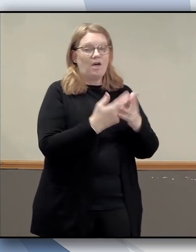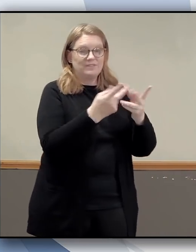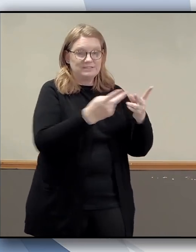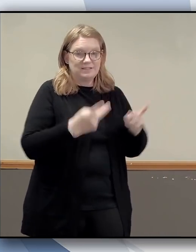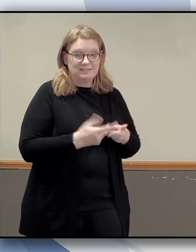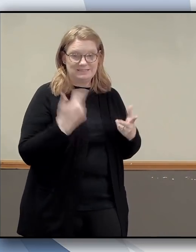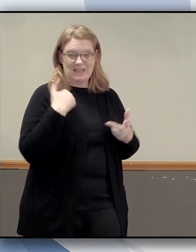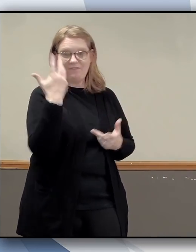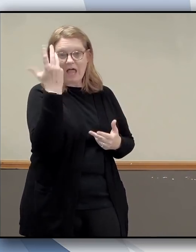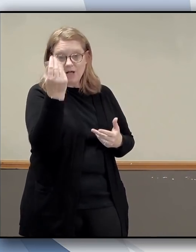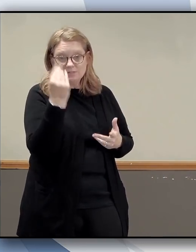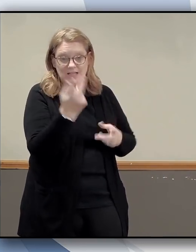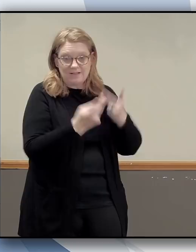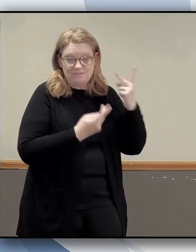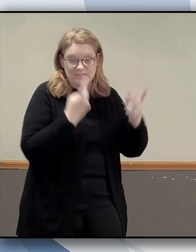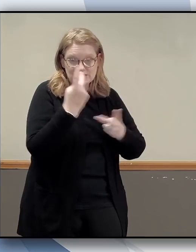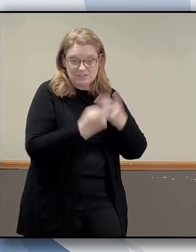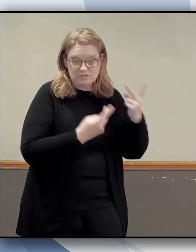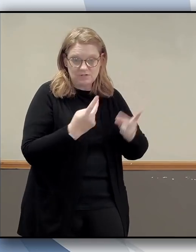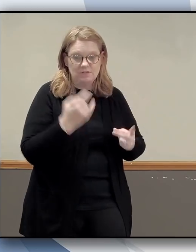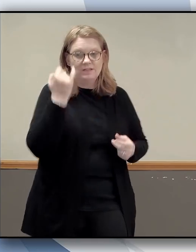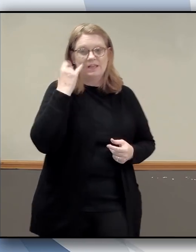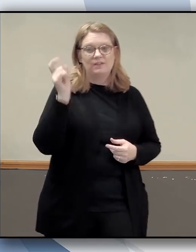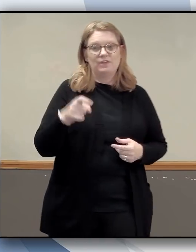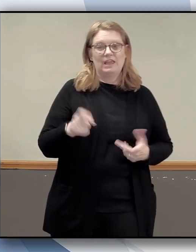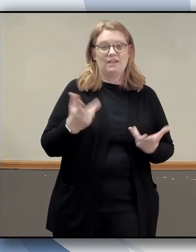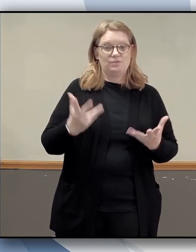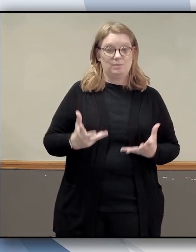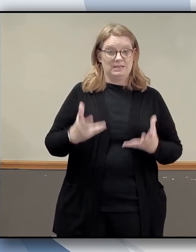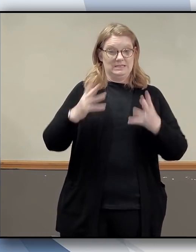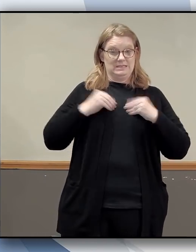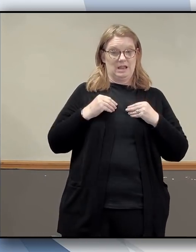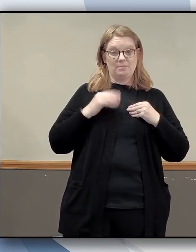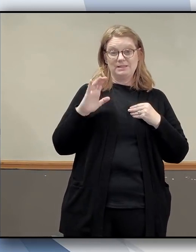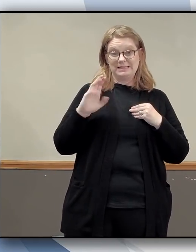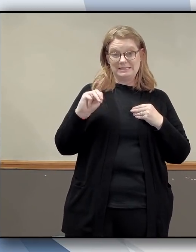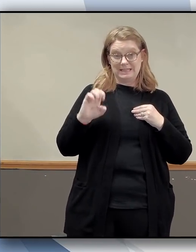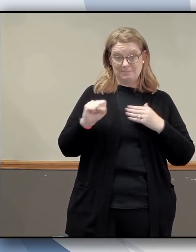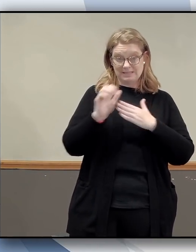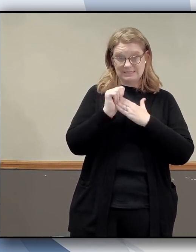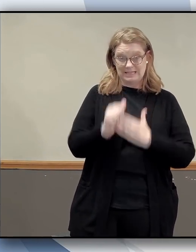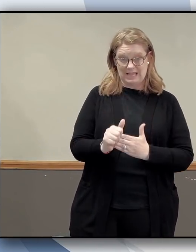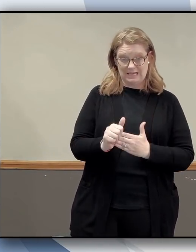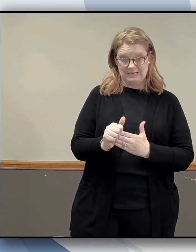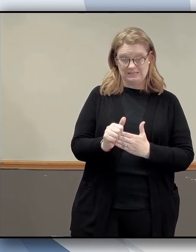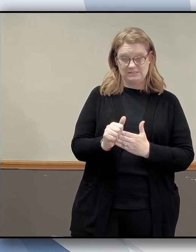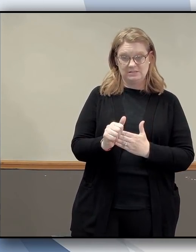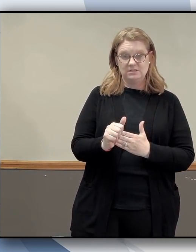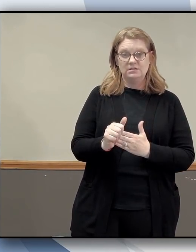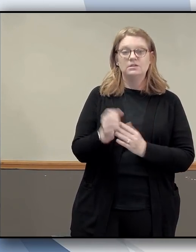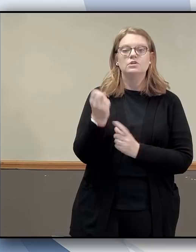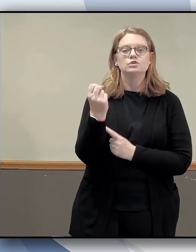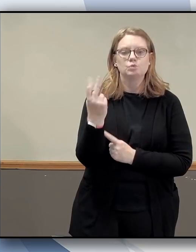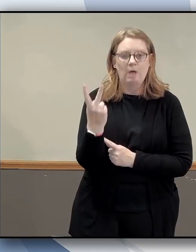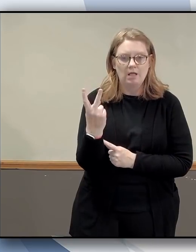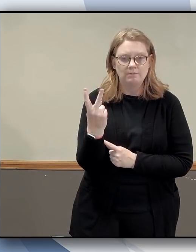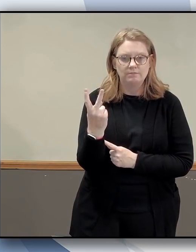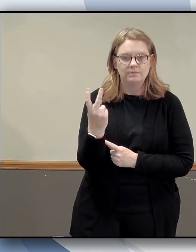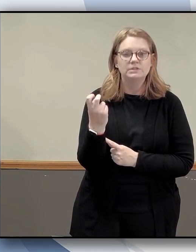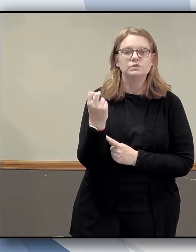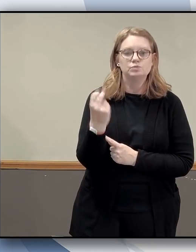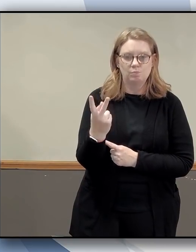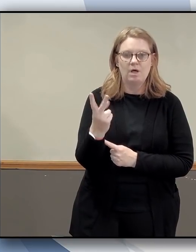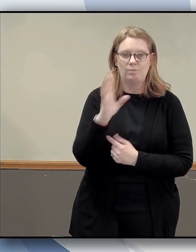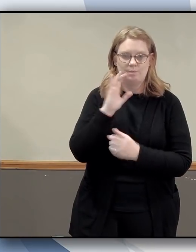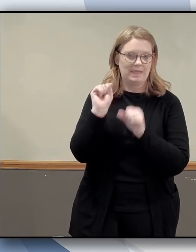visitation. If we have to adopt the CMS guidance, 12 facilities will have indoor